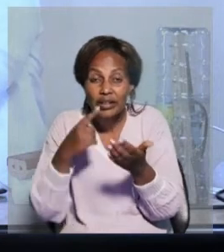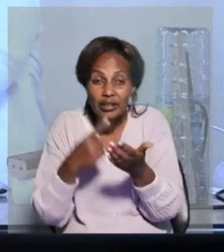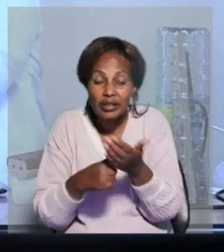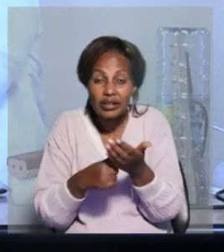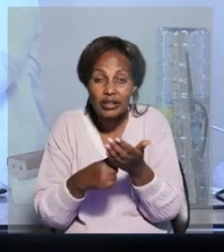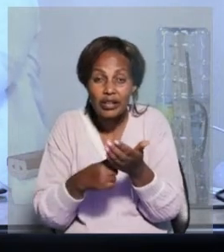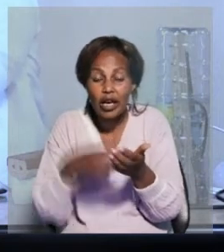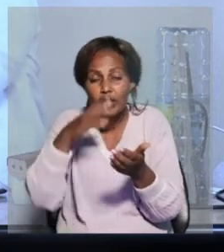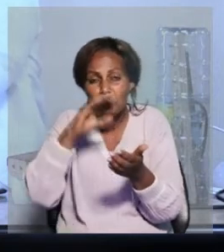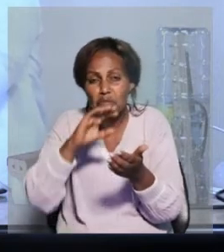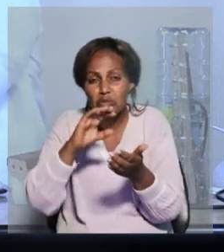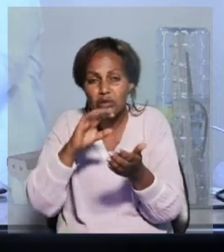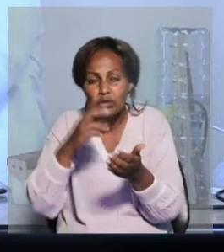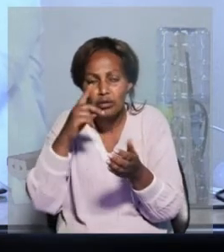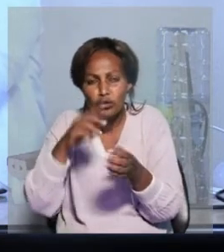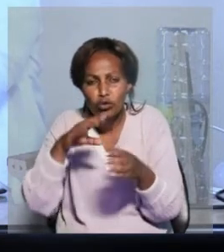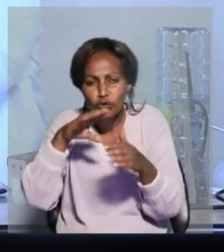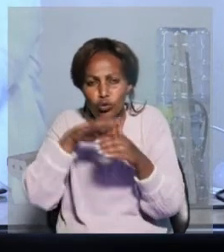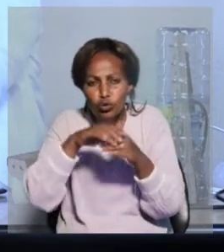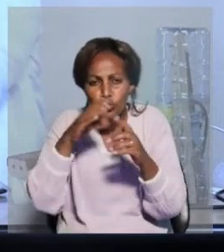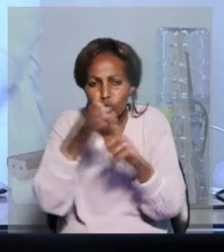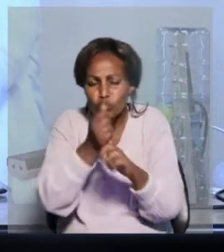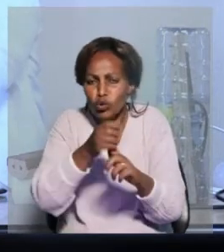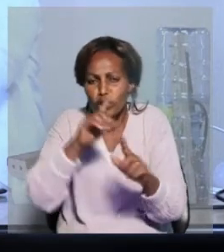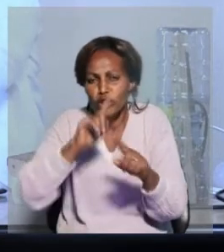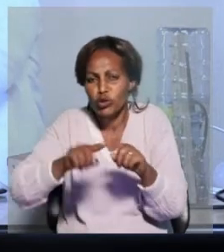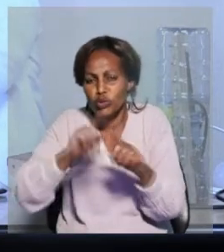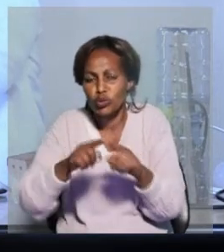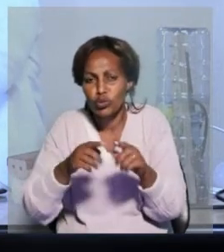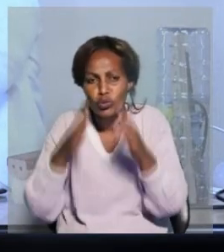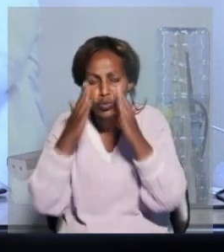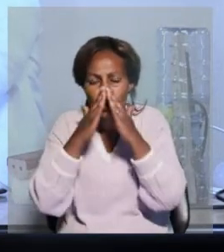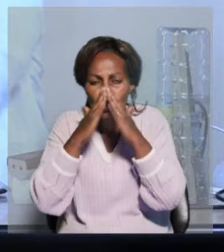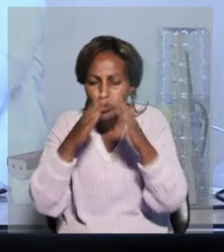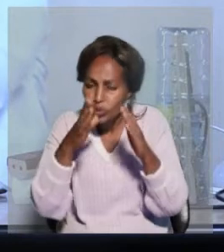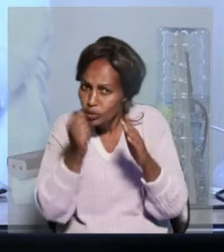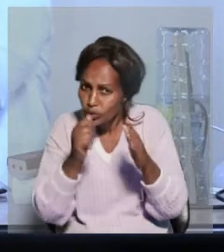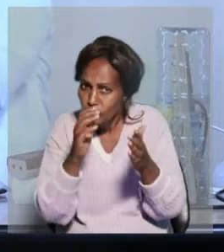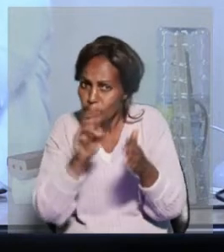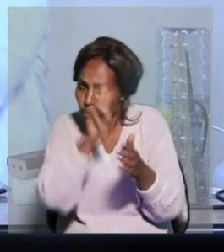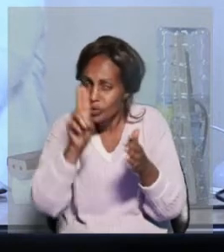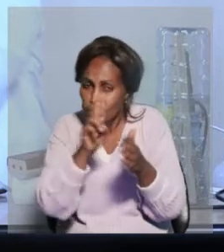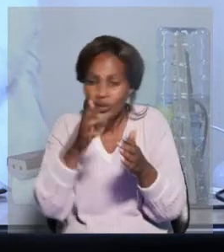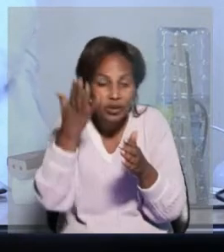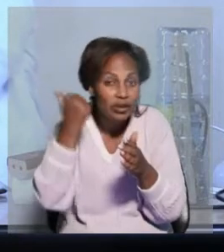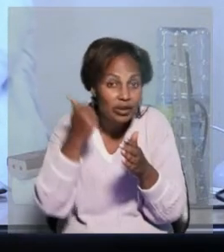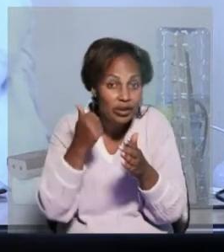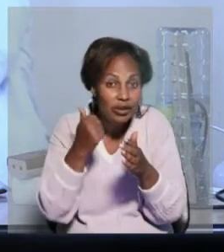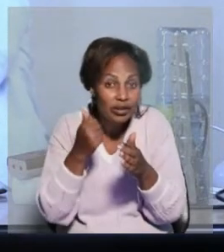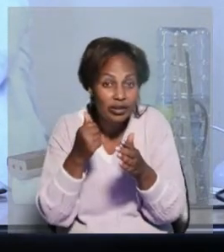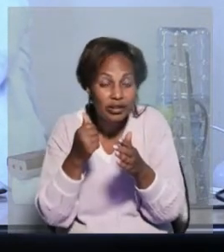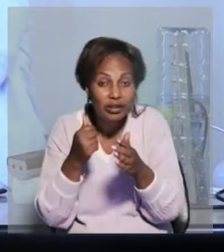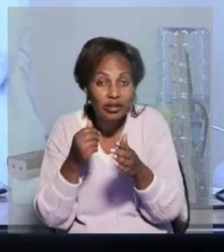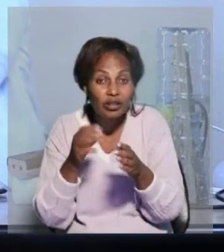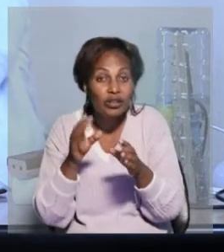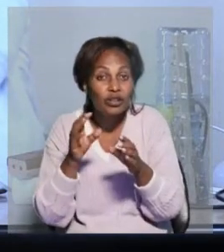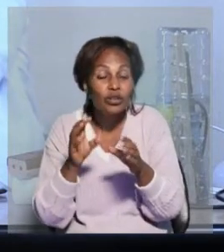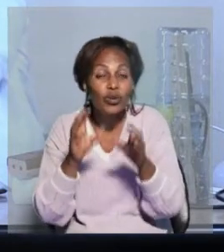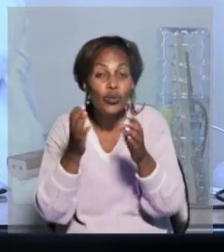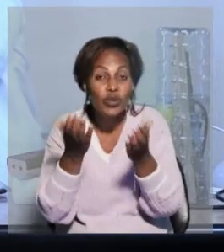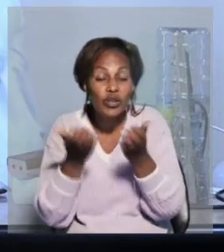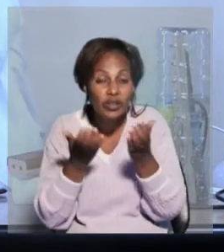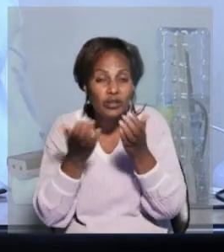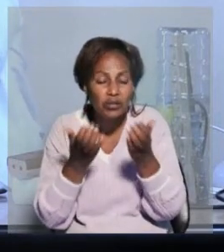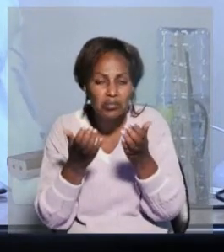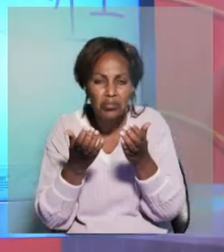heat, I was unable to hold it even. I used a tissue paper to remove it. Yeah. Do we need heat from a